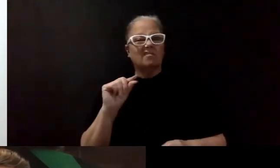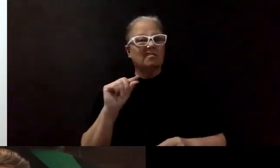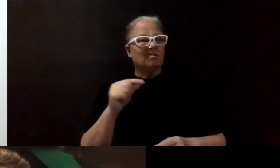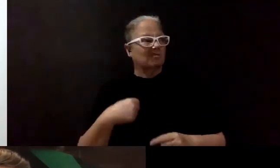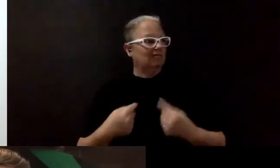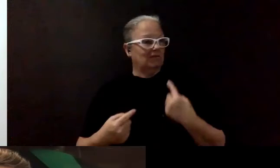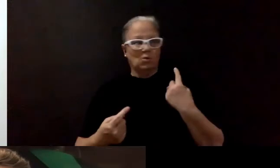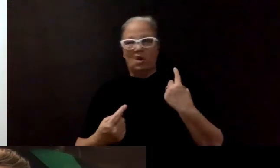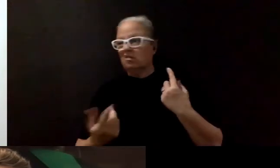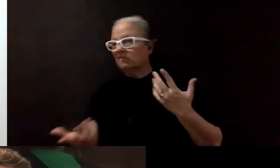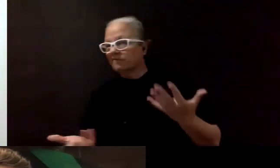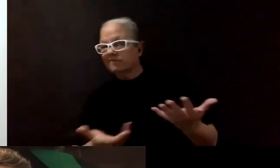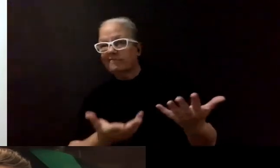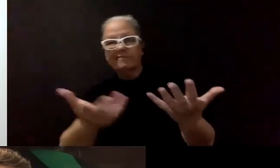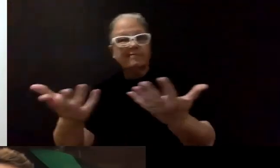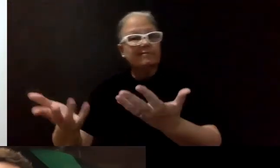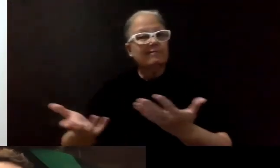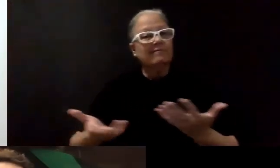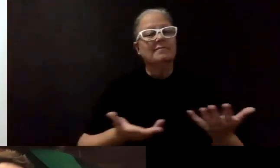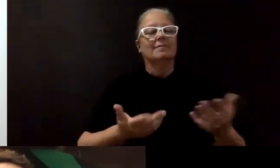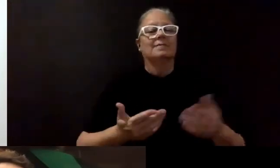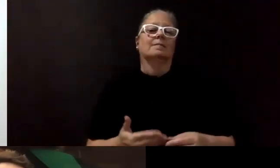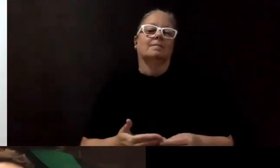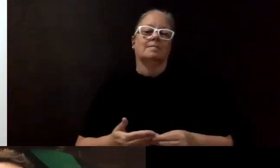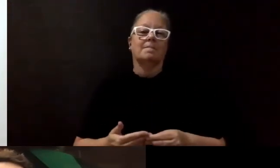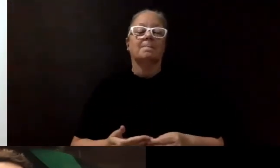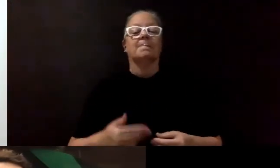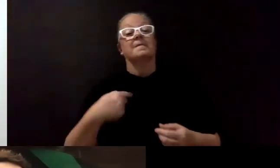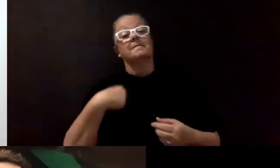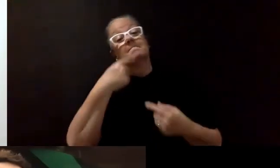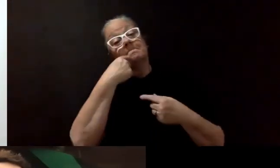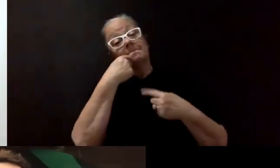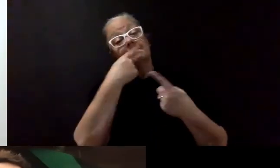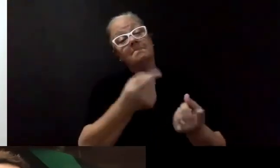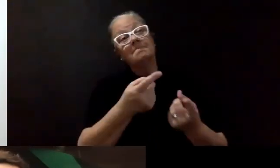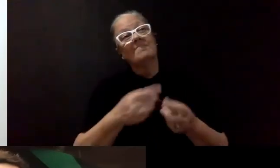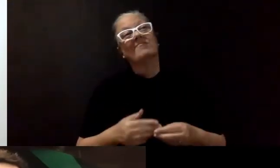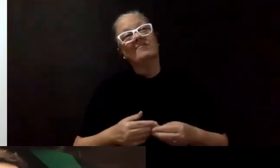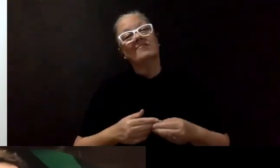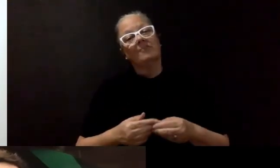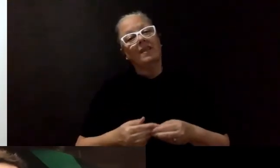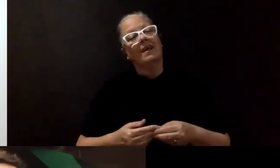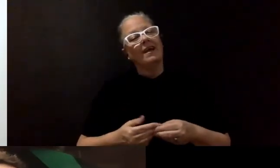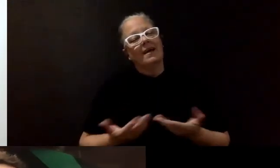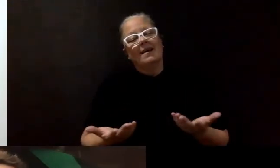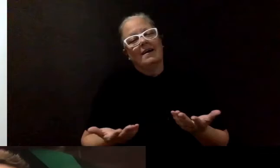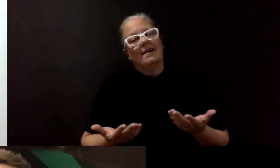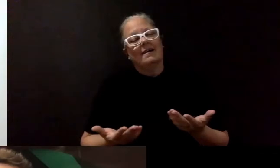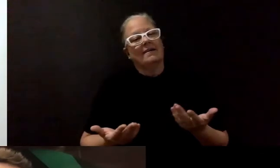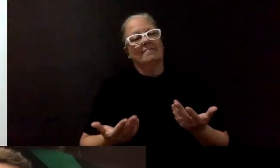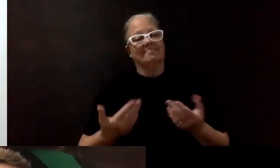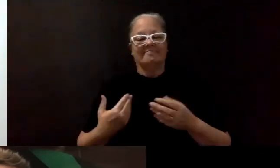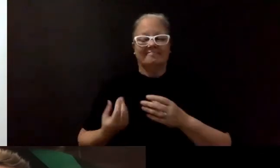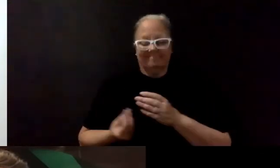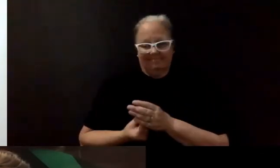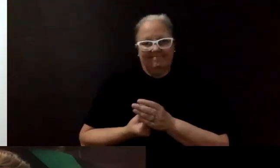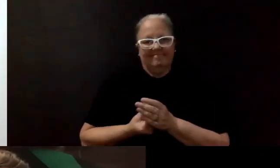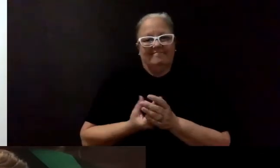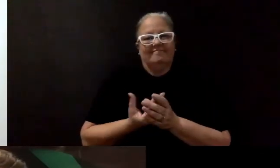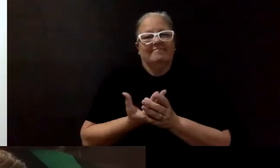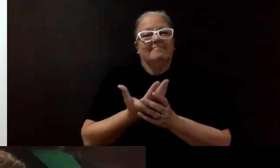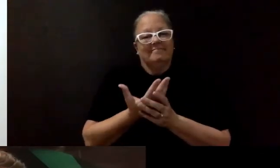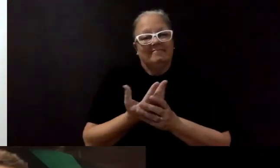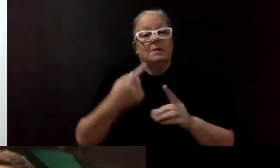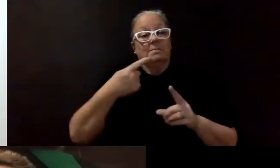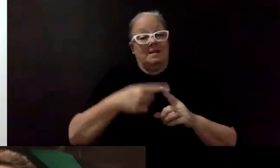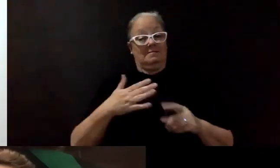yeah, I guess it's like my answer to that is that it's constantly emerging, but my experience as a young creative and also